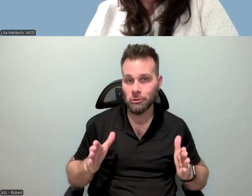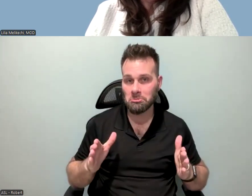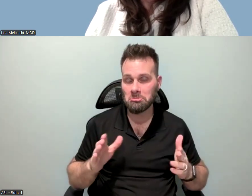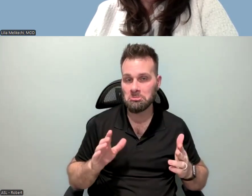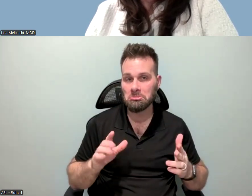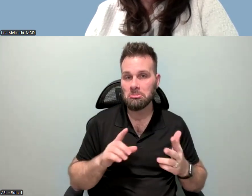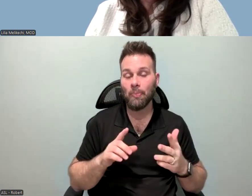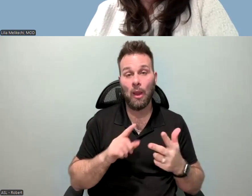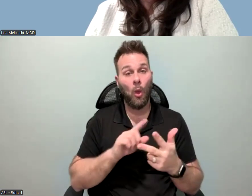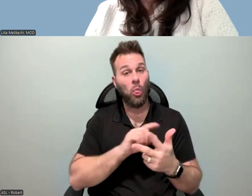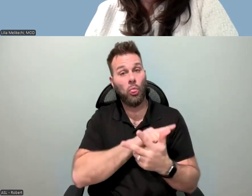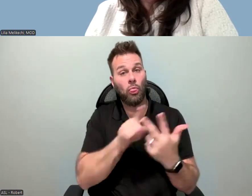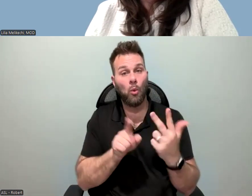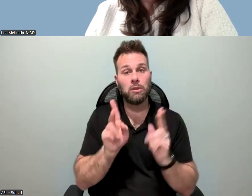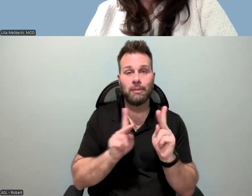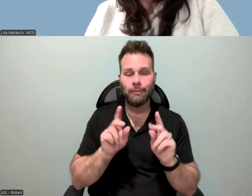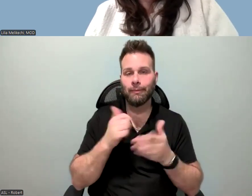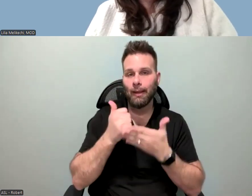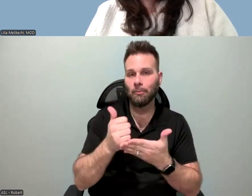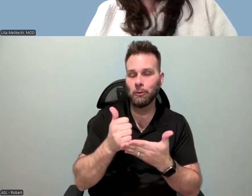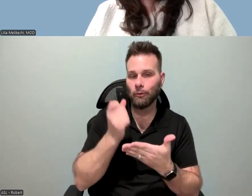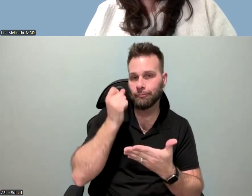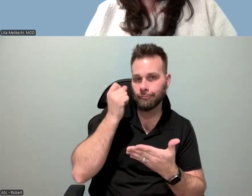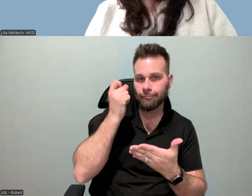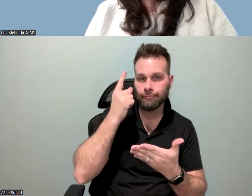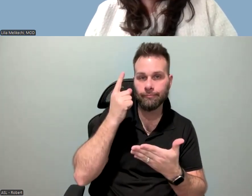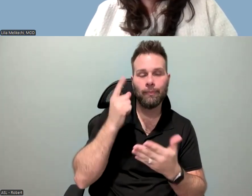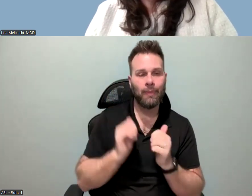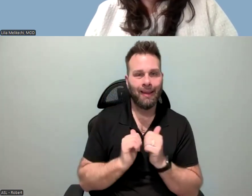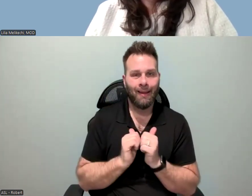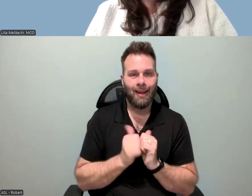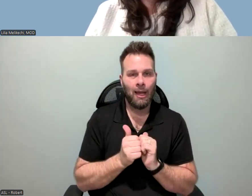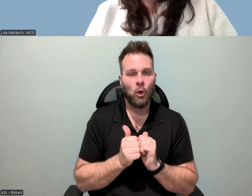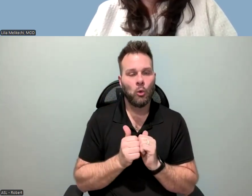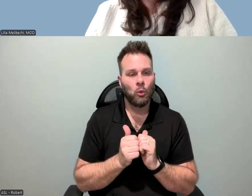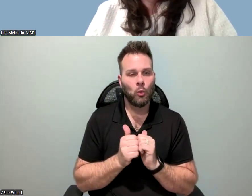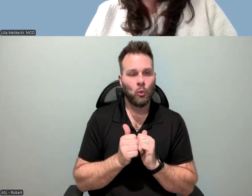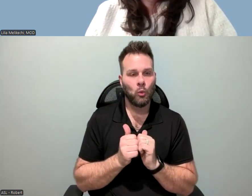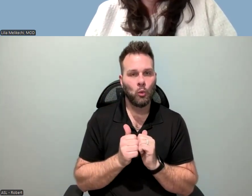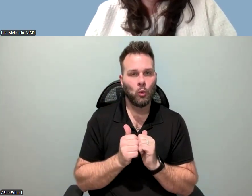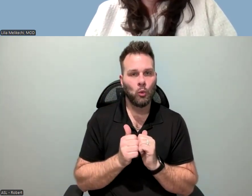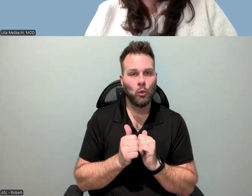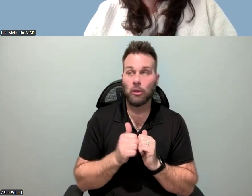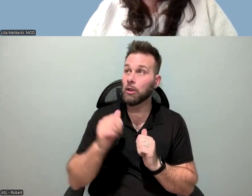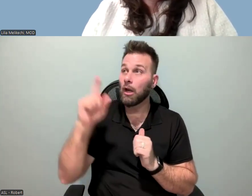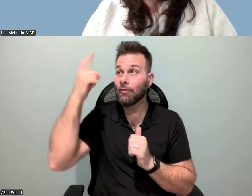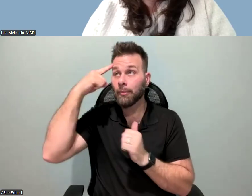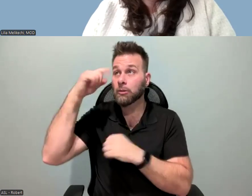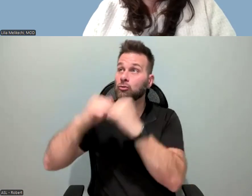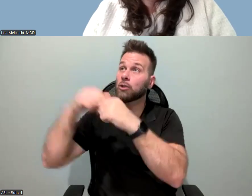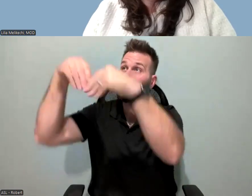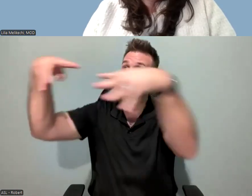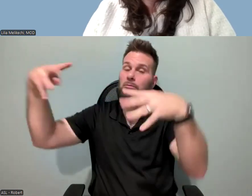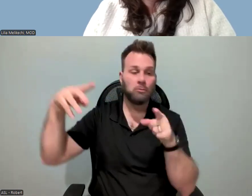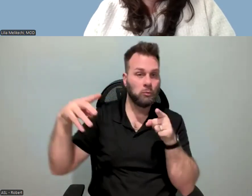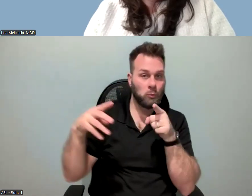you understand how to fit in to the government structure in your